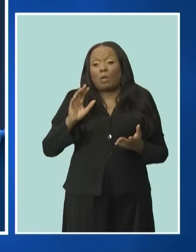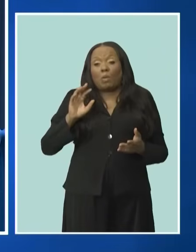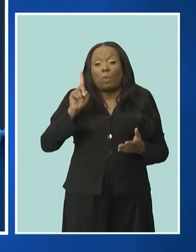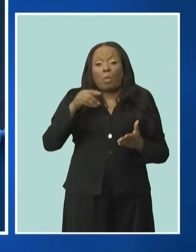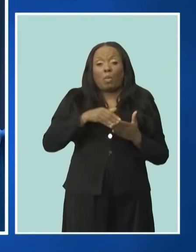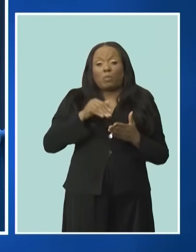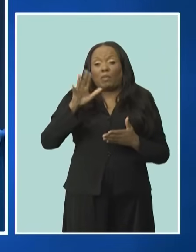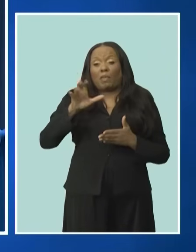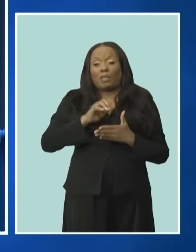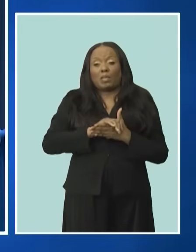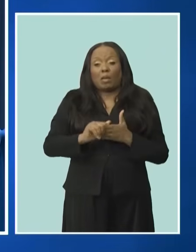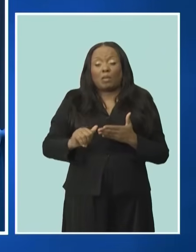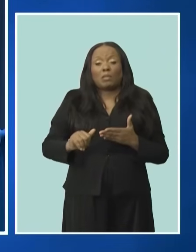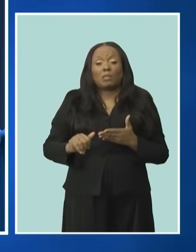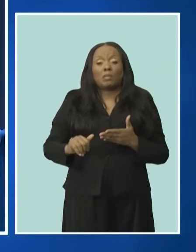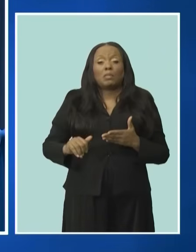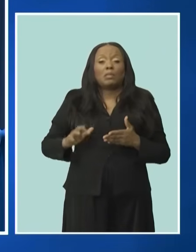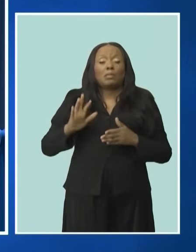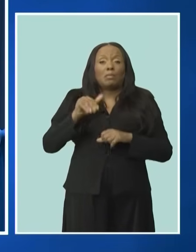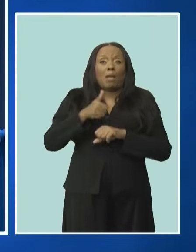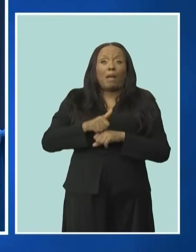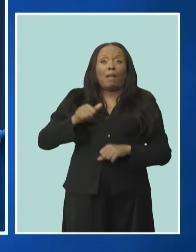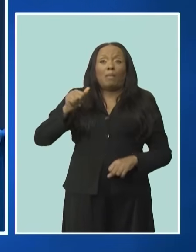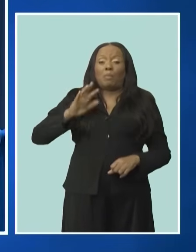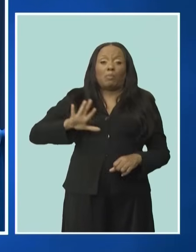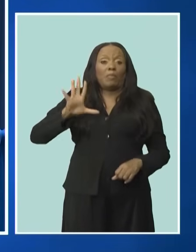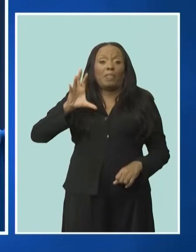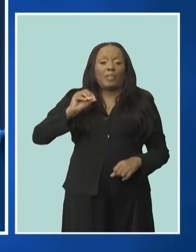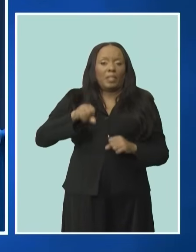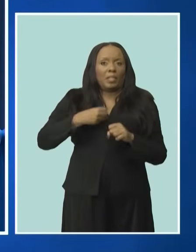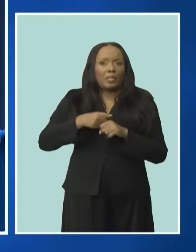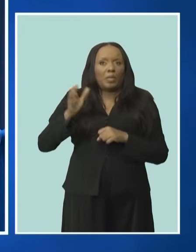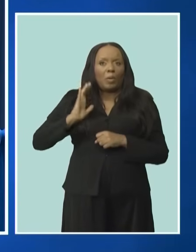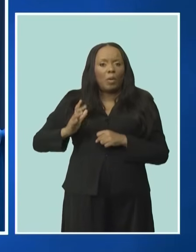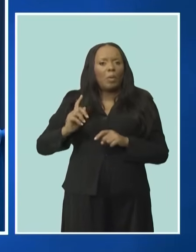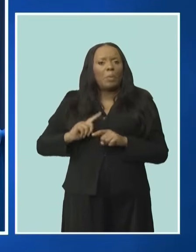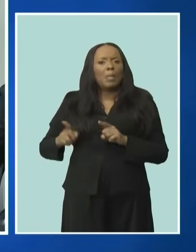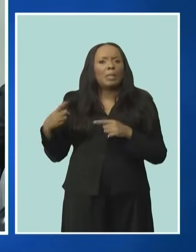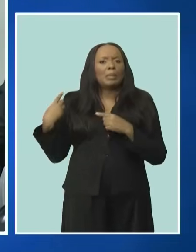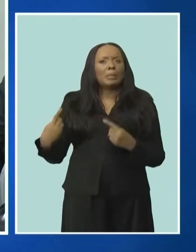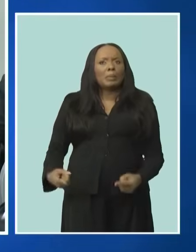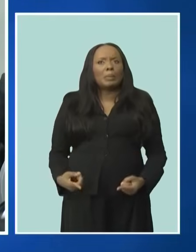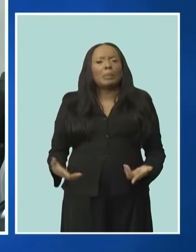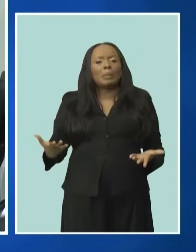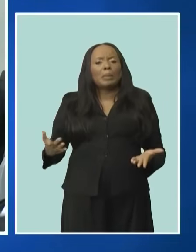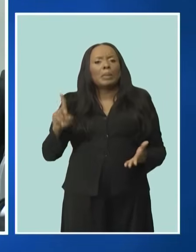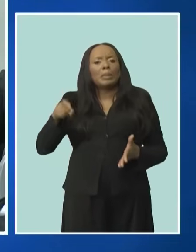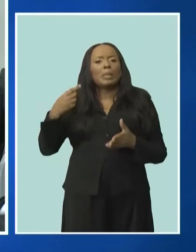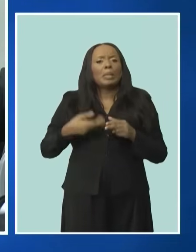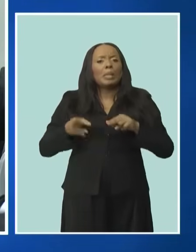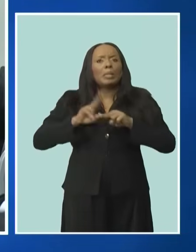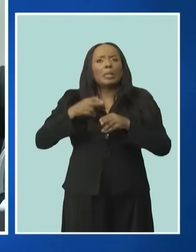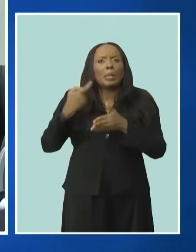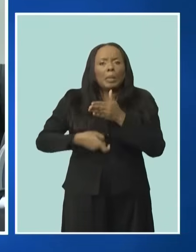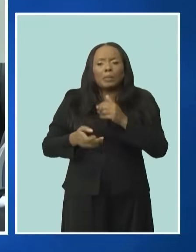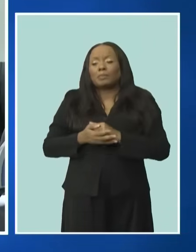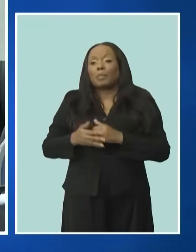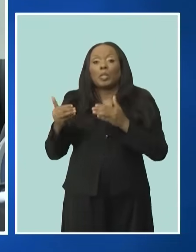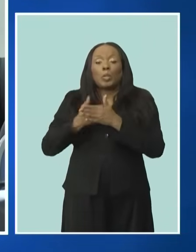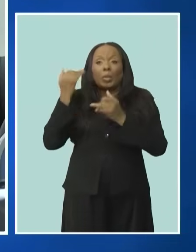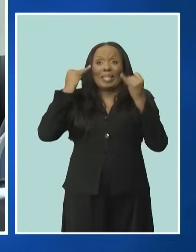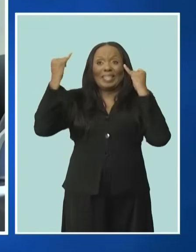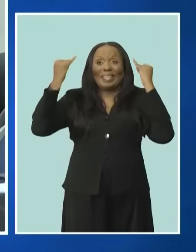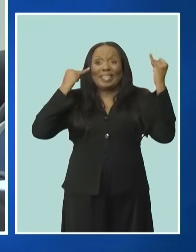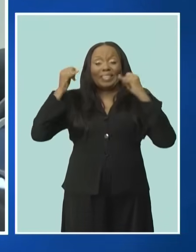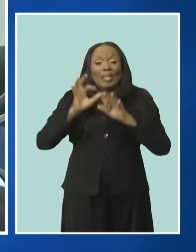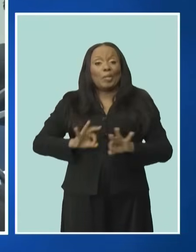ago and see what it is worth today. And the Attorney General is making it clear that the new initiatives are vital for the bar to be